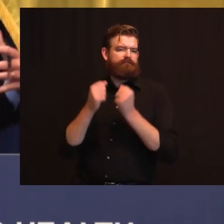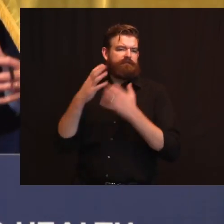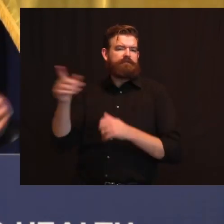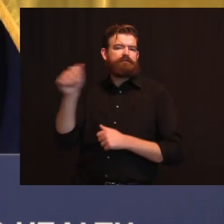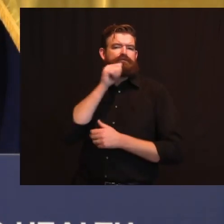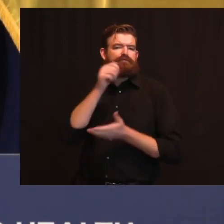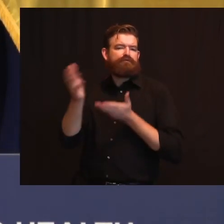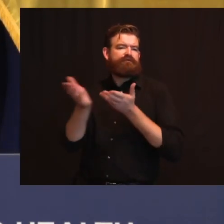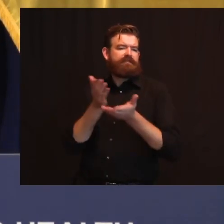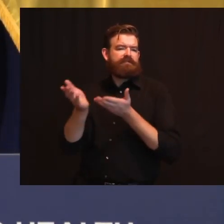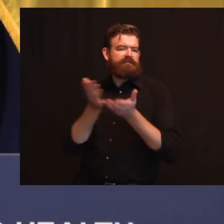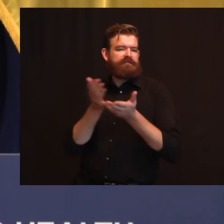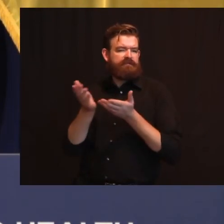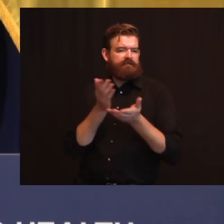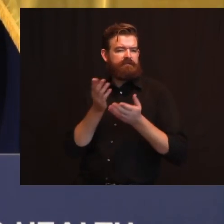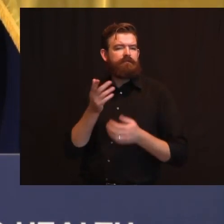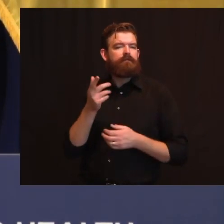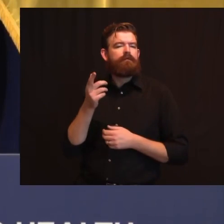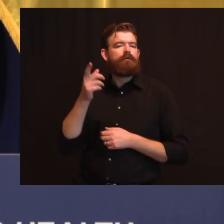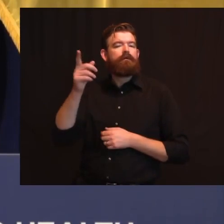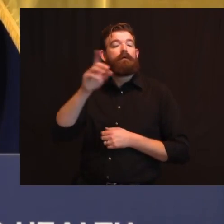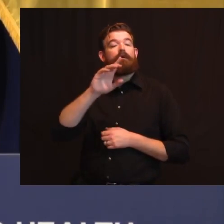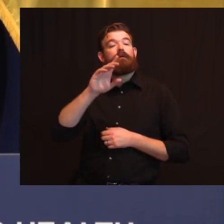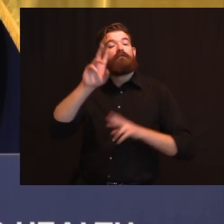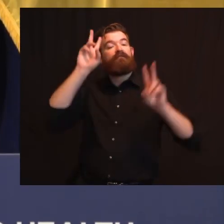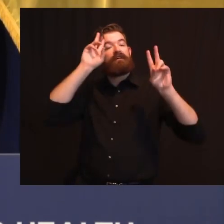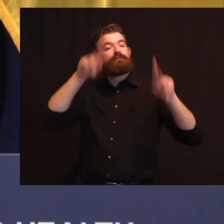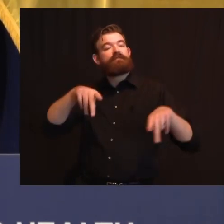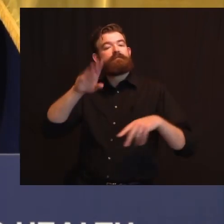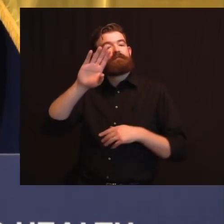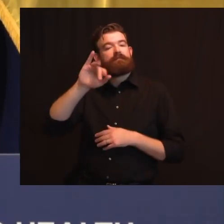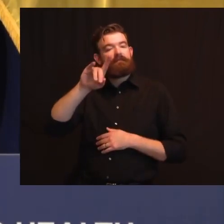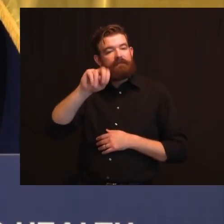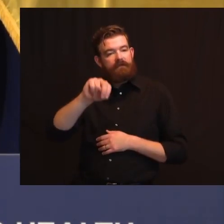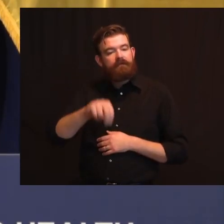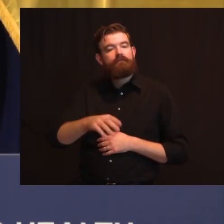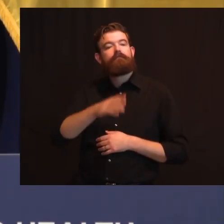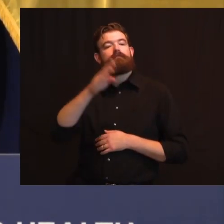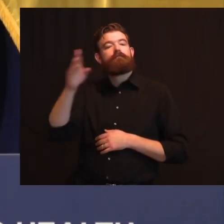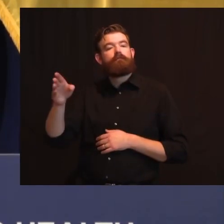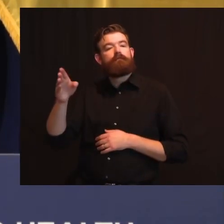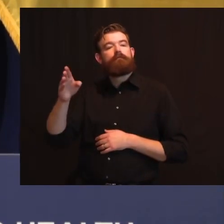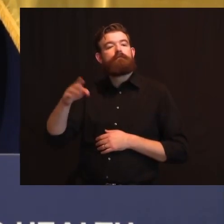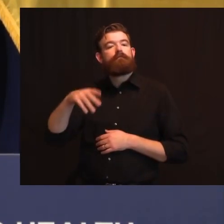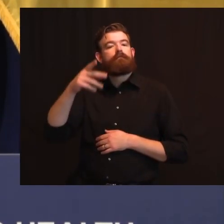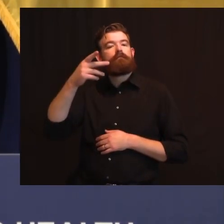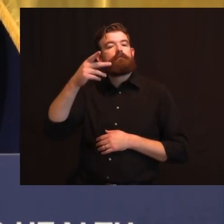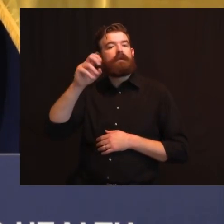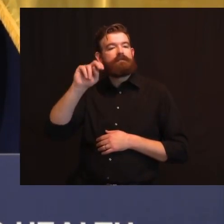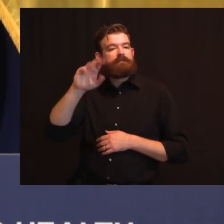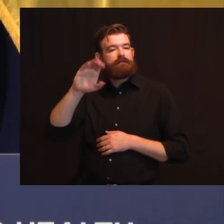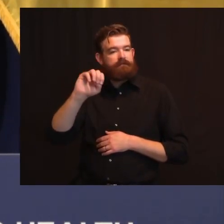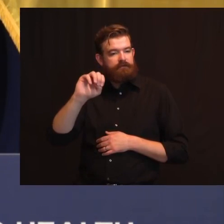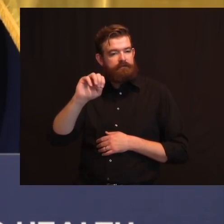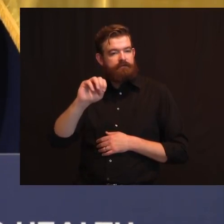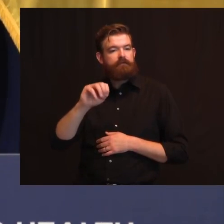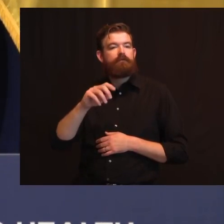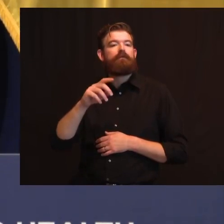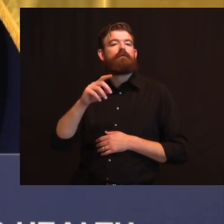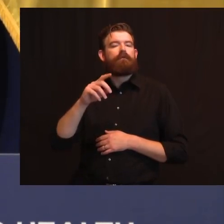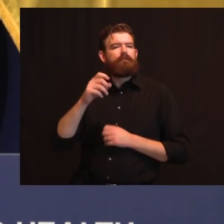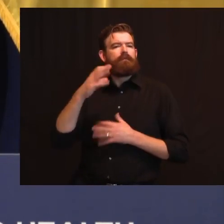a very small space, much smaller than this room, and heard extraordinary laudatory things from the Secret Service about New Jersey State